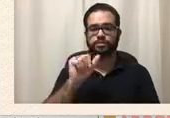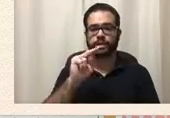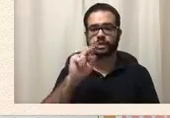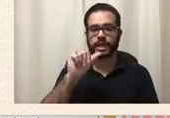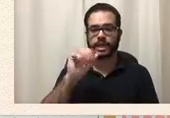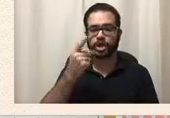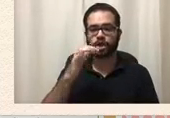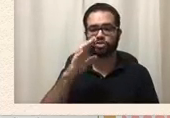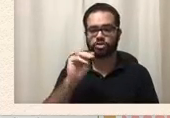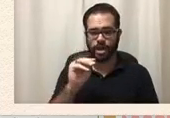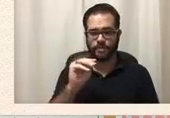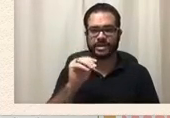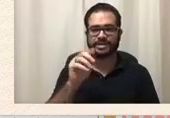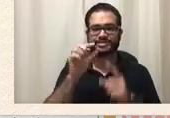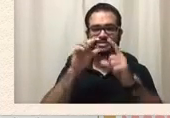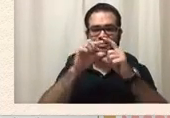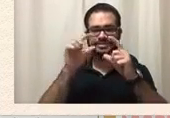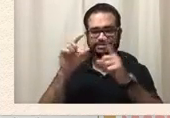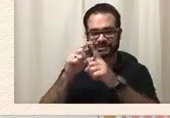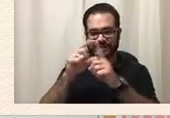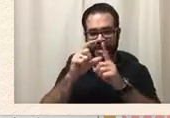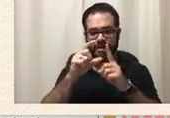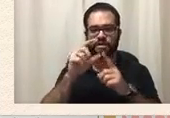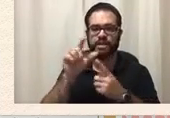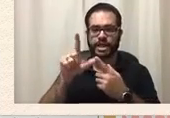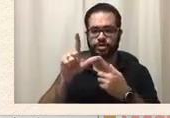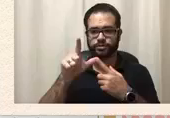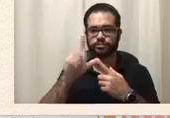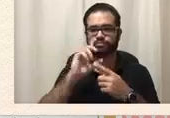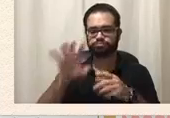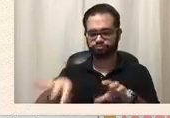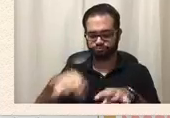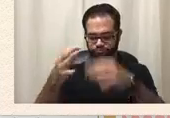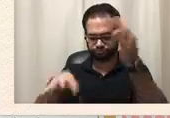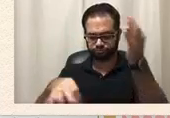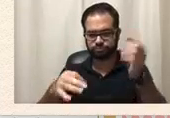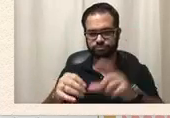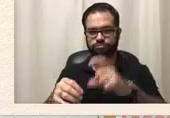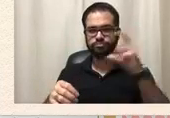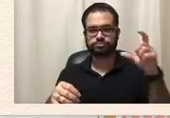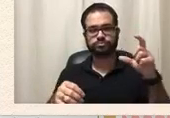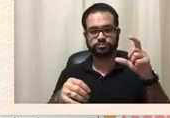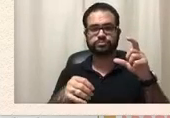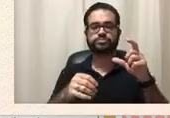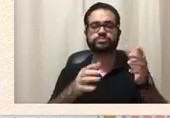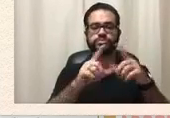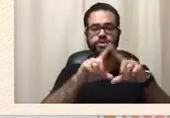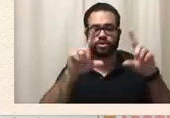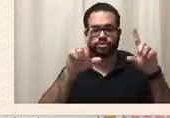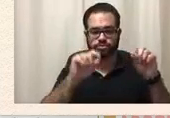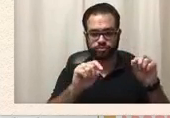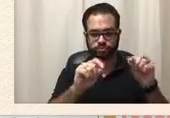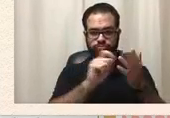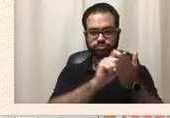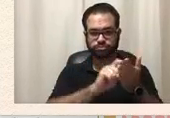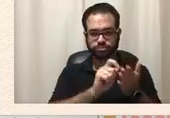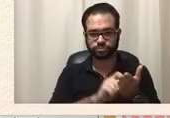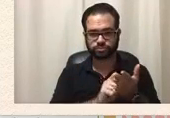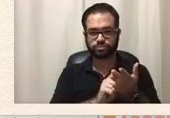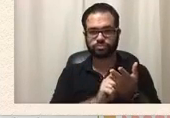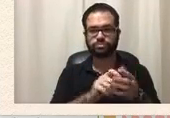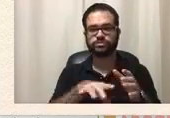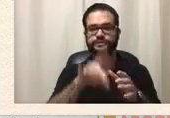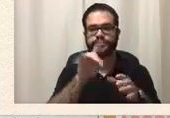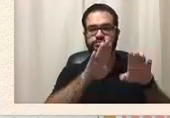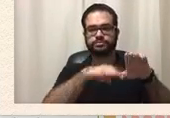container, and have your child pull out the card, which has words pre-written on them, and pull out a couple of tile letters. They will then read